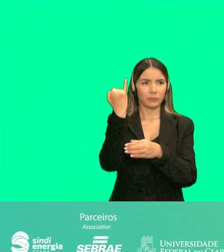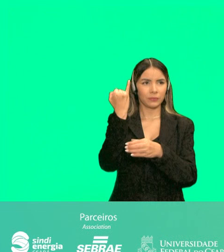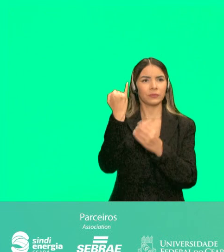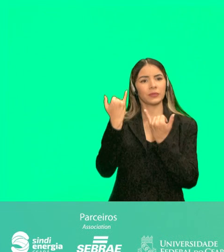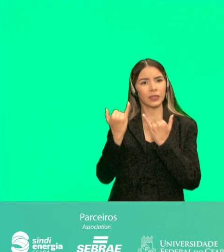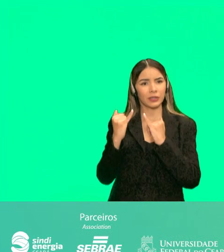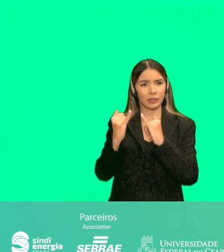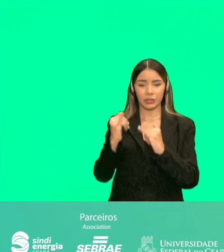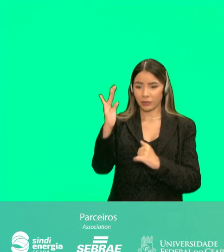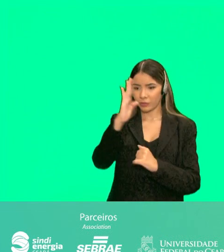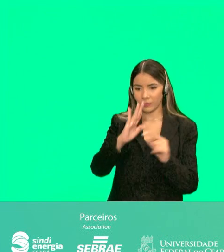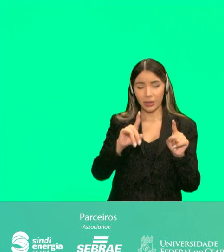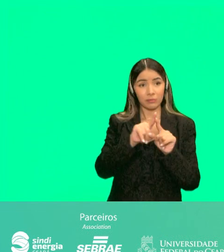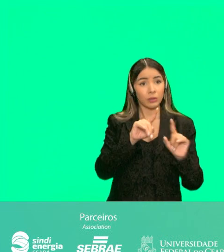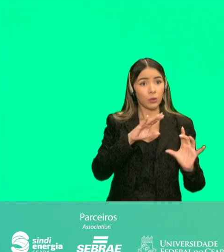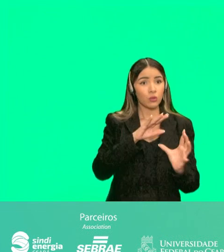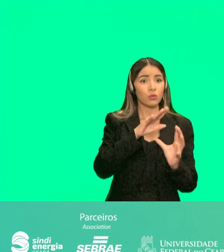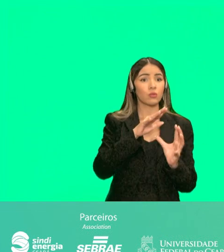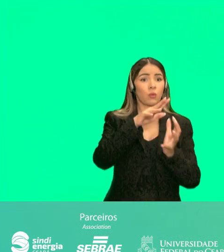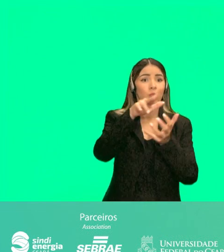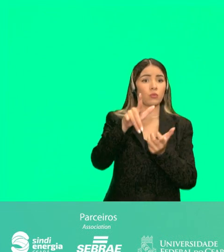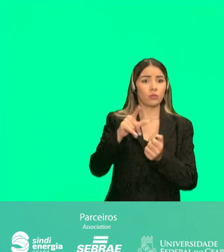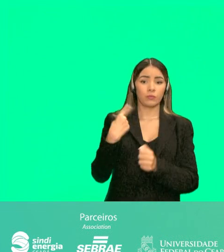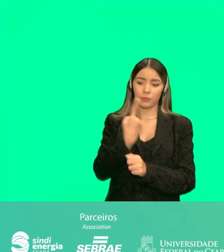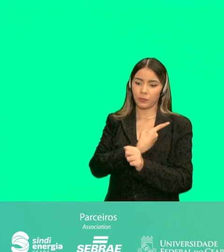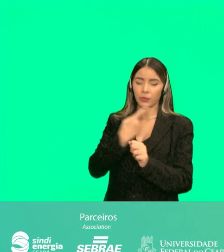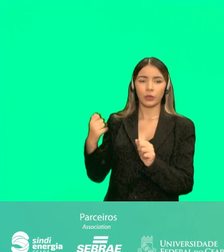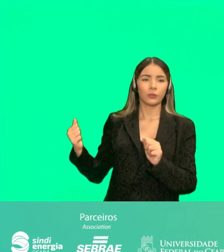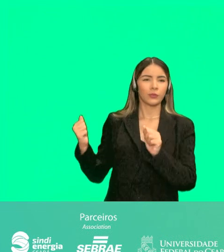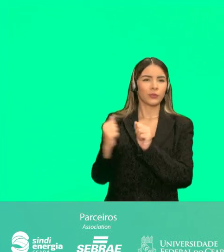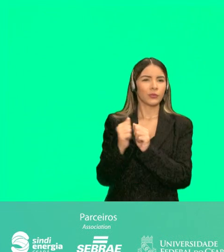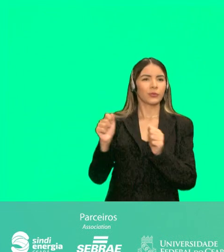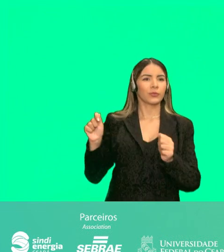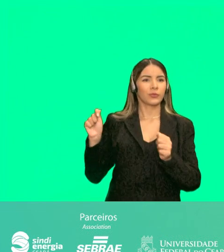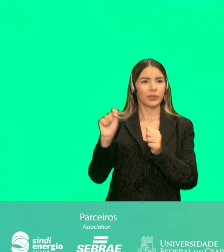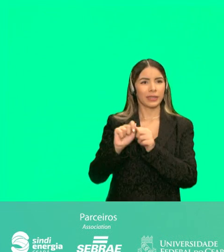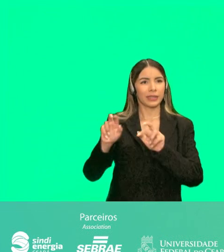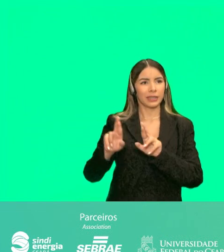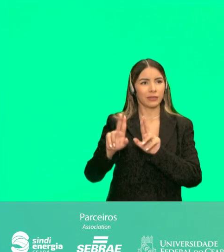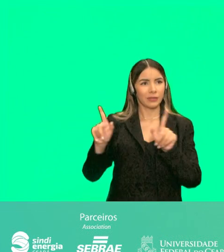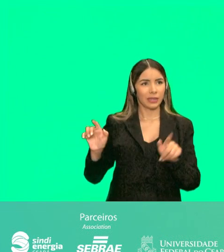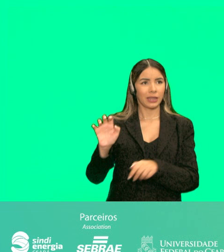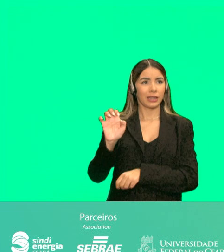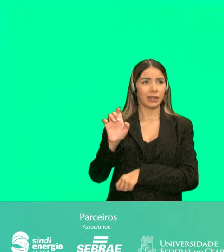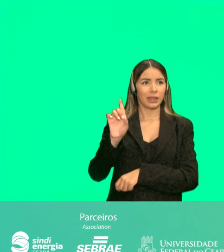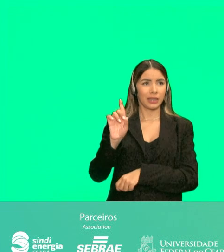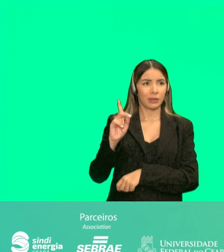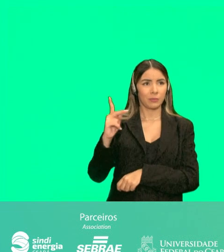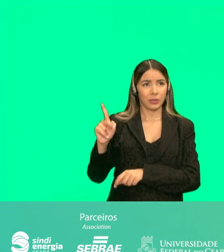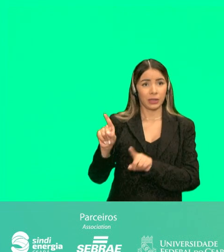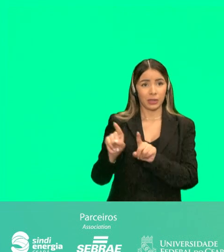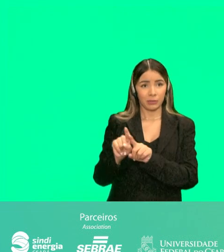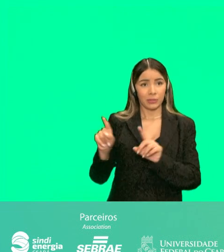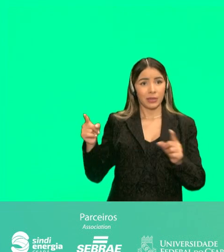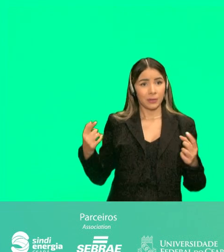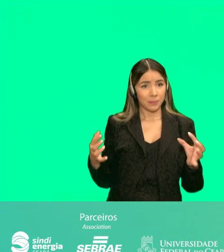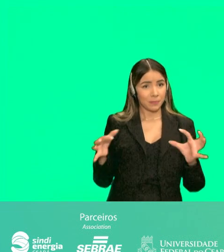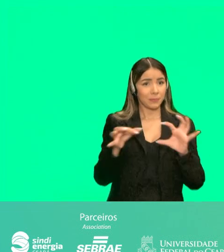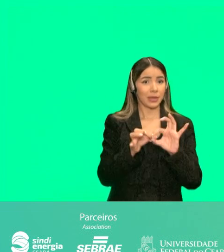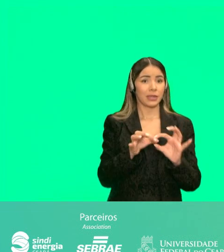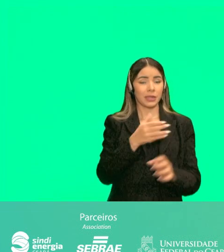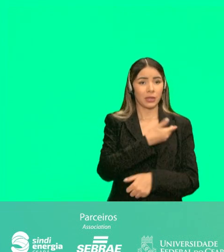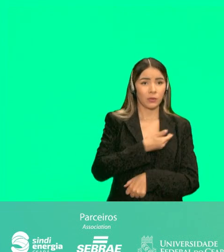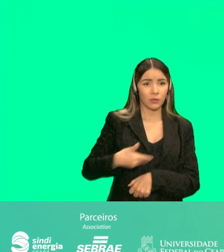não só no together Brasil, mas to no make the mundo. difference with E estaremos juntos EDP aqui para and fazer the diferença com a EDP state government e com o for this governo do hydrogen to estado be para que esse used hidrogênio